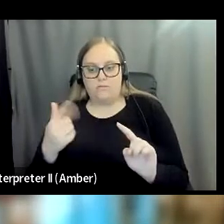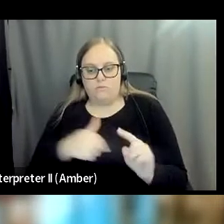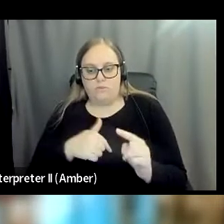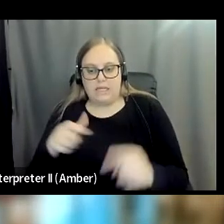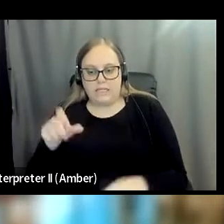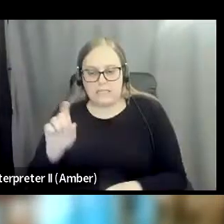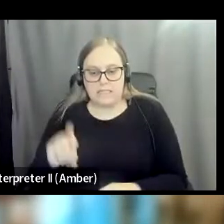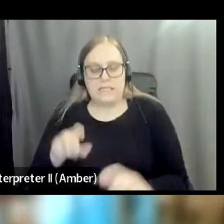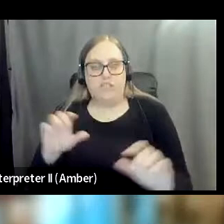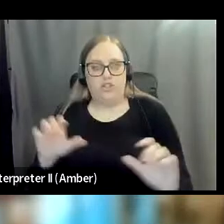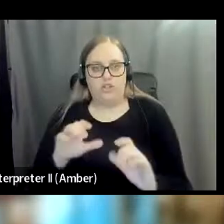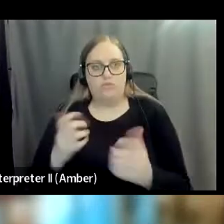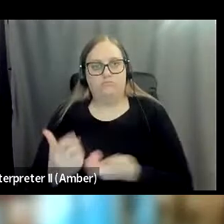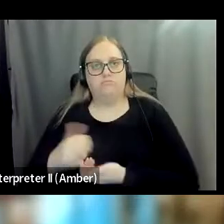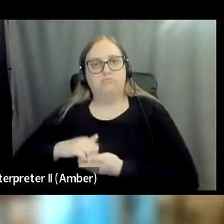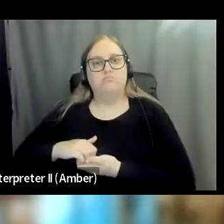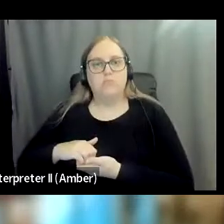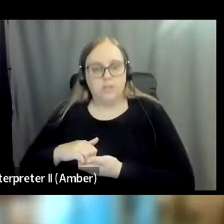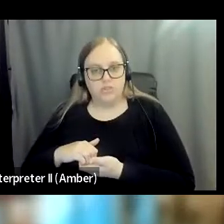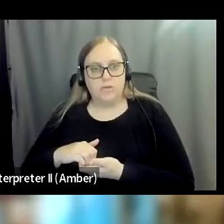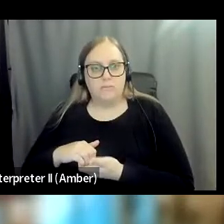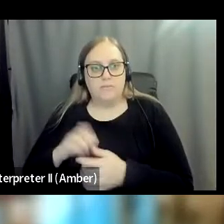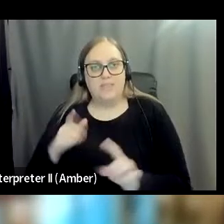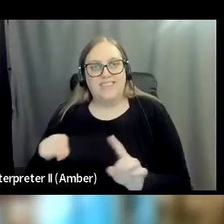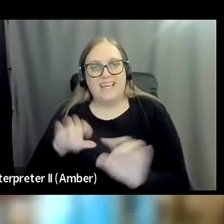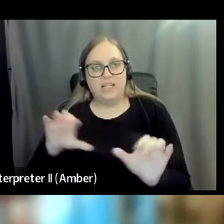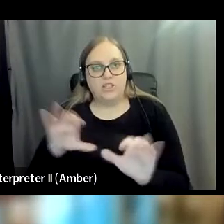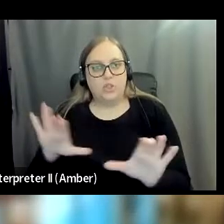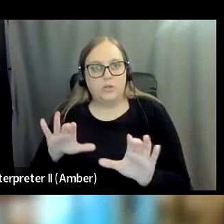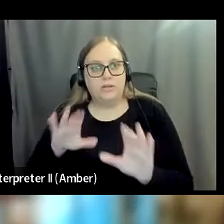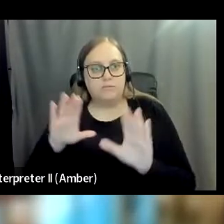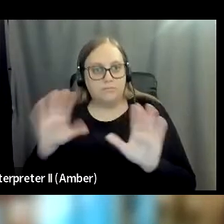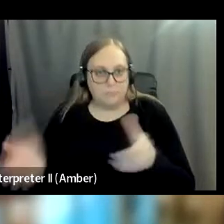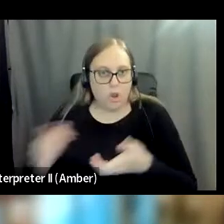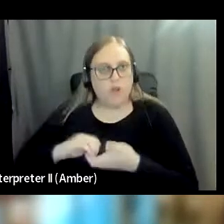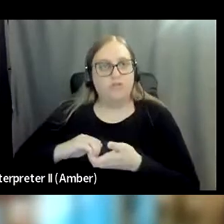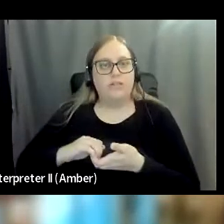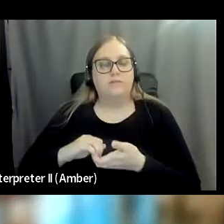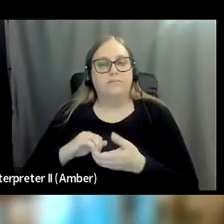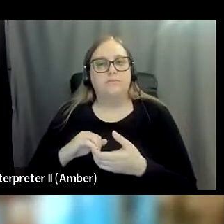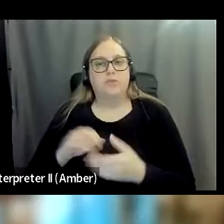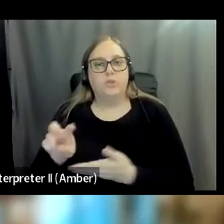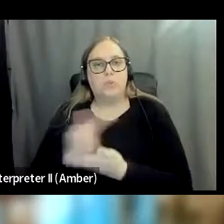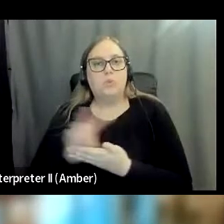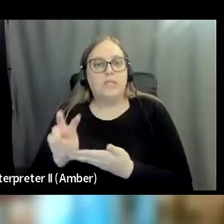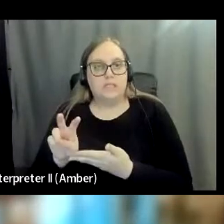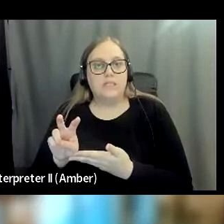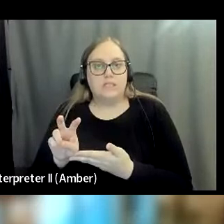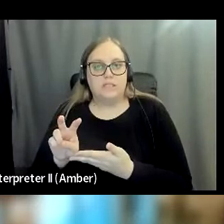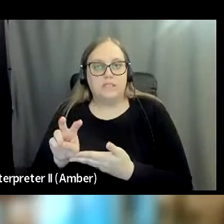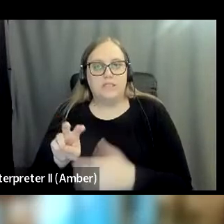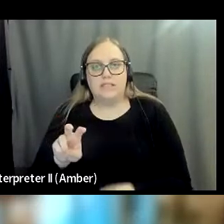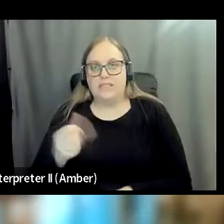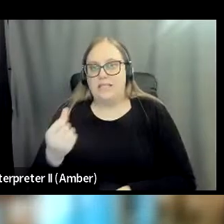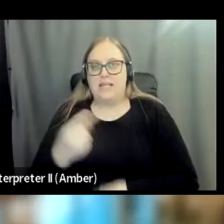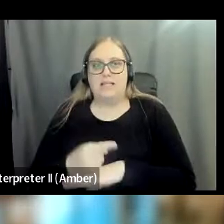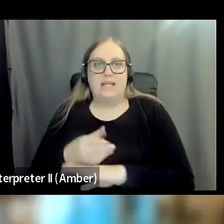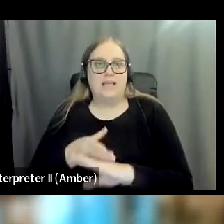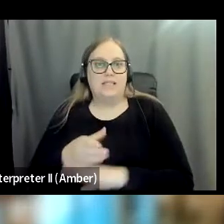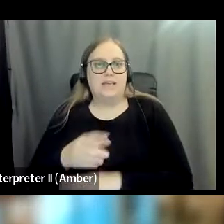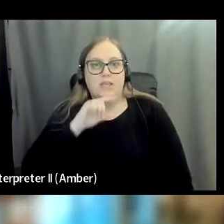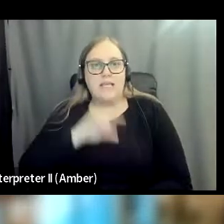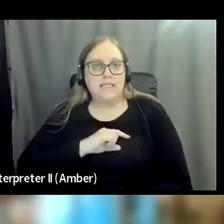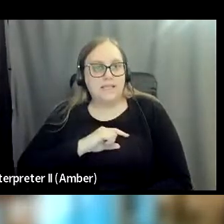need to do it in partnership. They need to do it in partnership. 2 weeks, 10 days after the